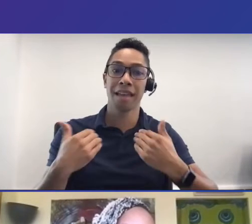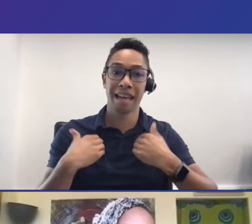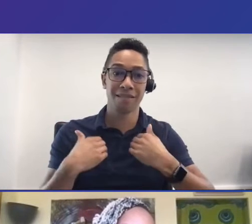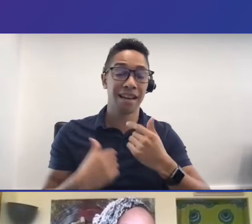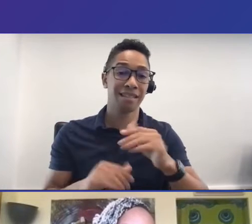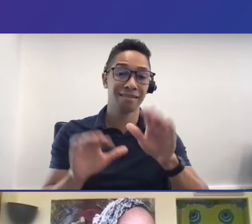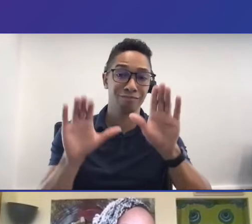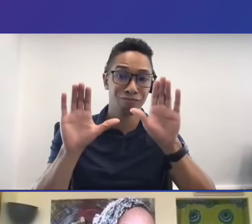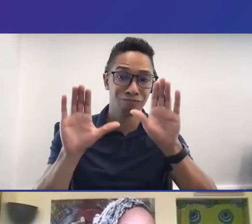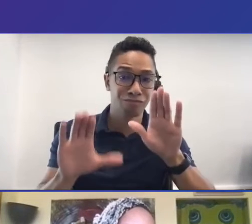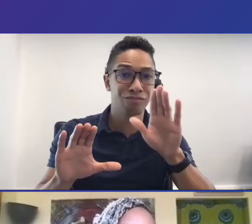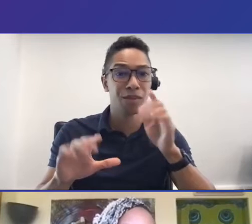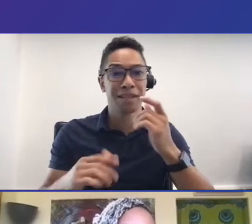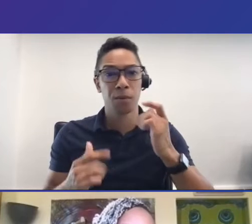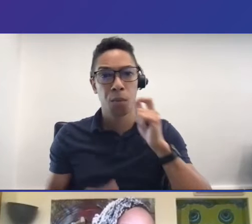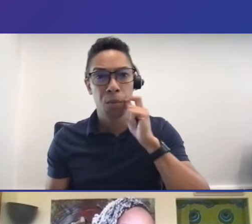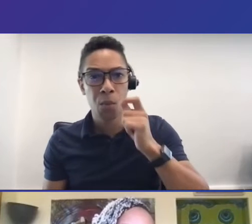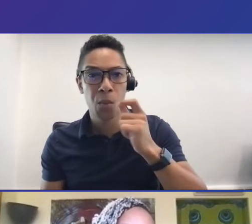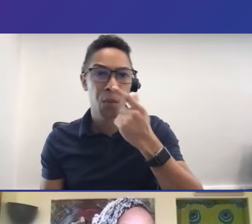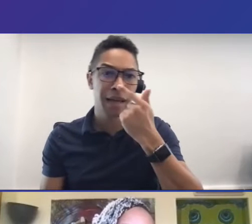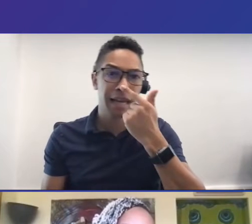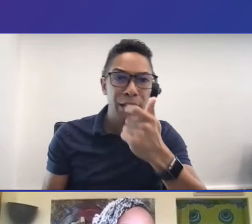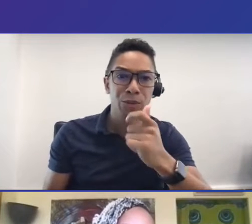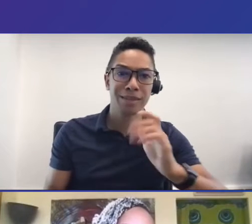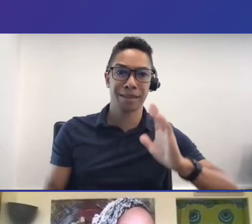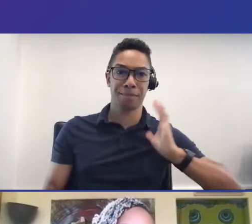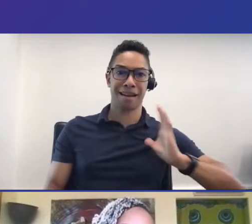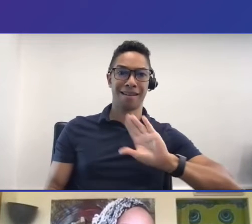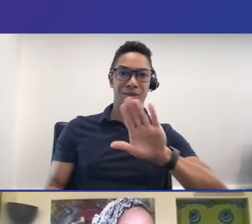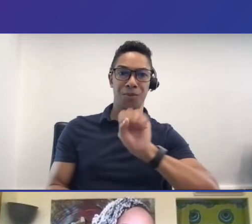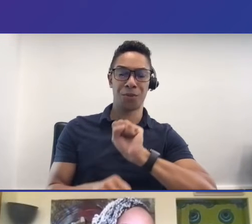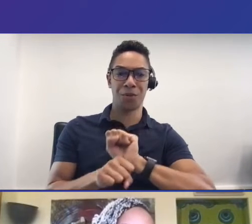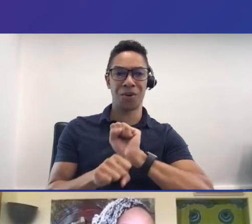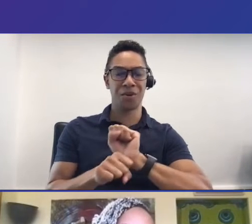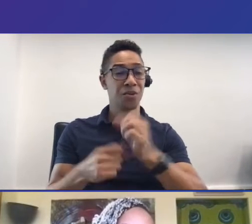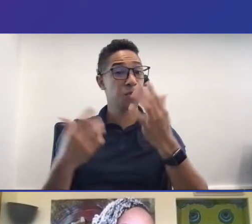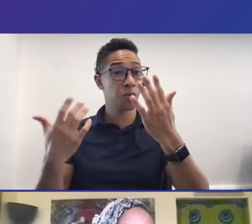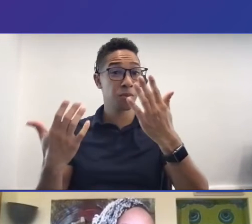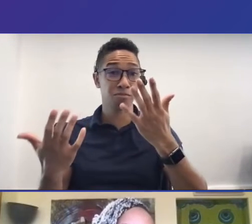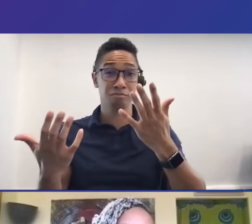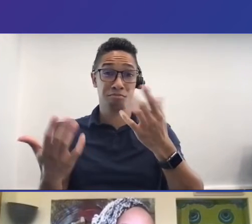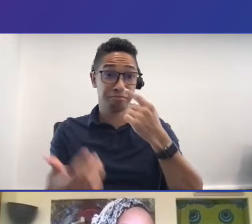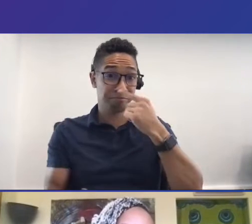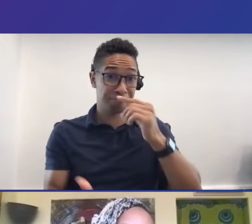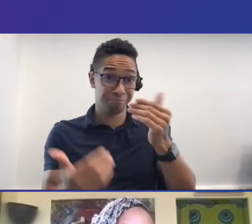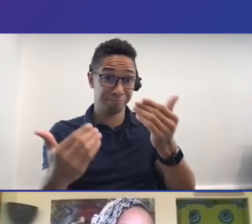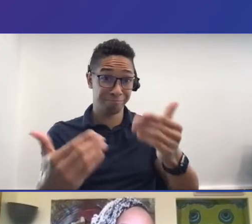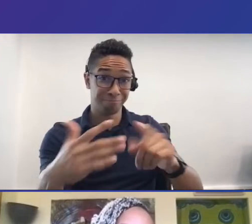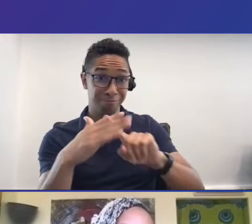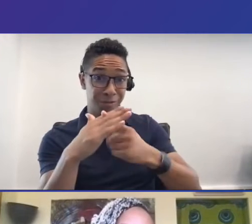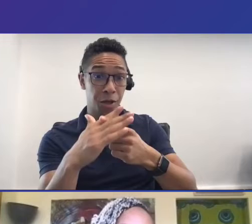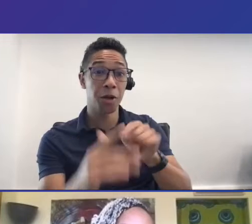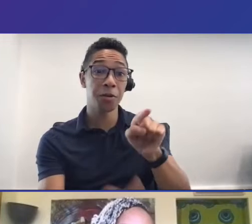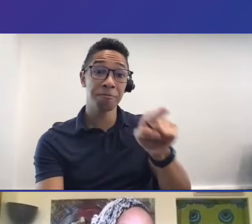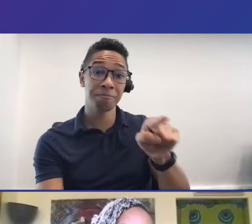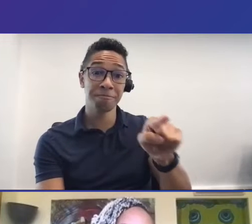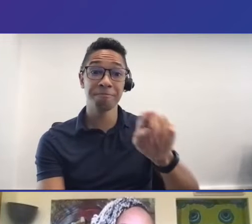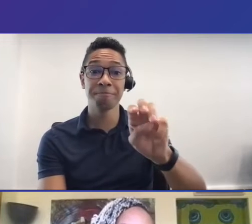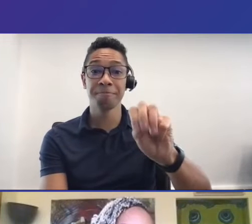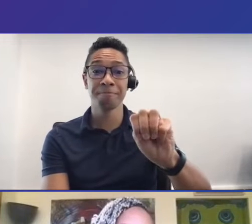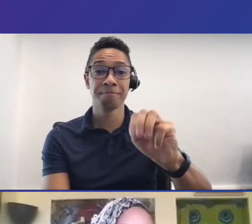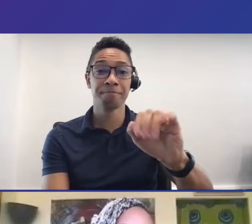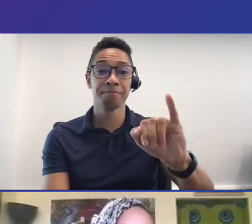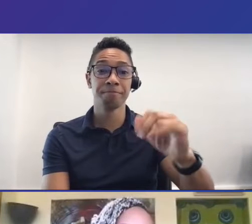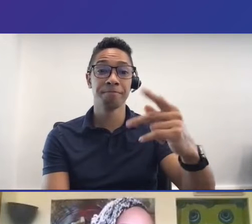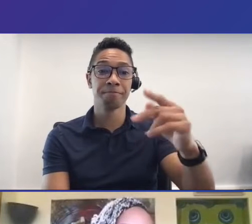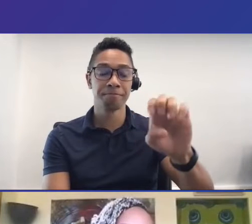interesting paths in your work. So I actually want to start there. Mike, working in